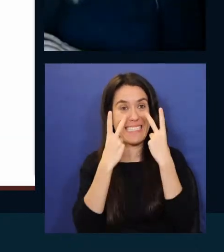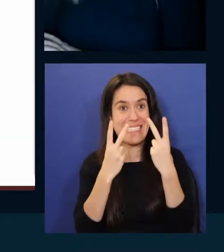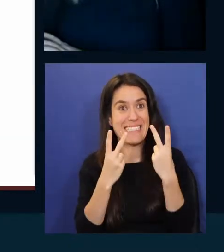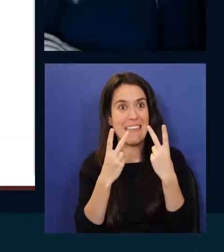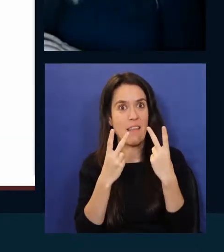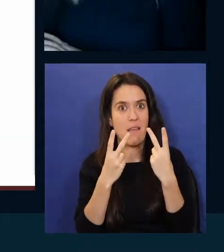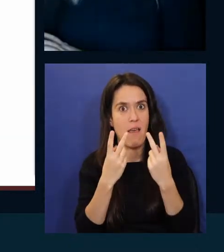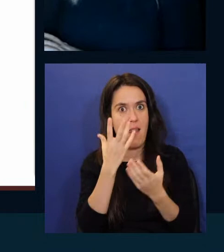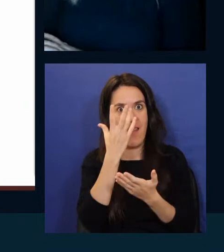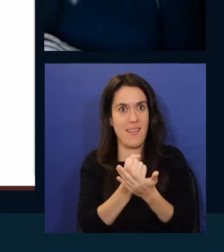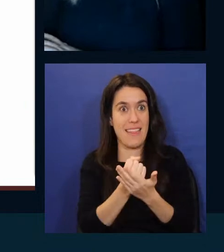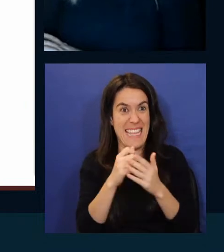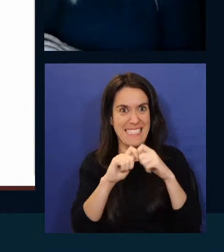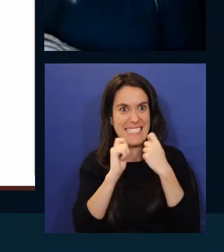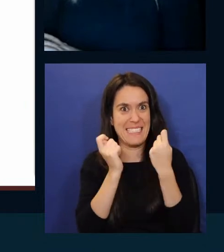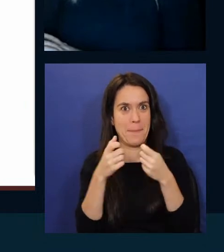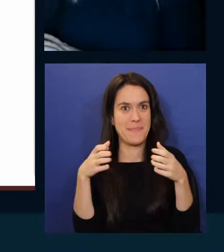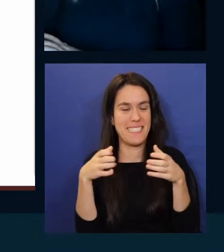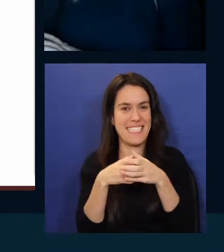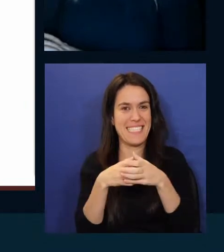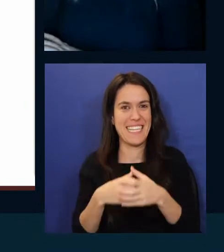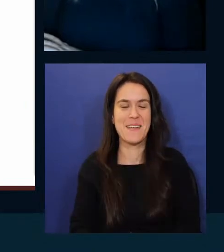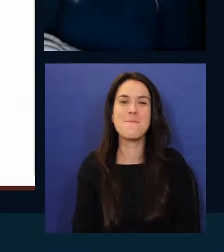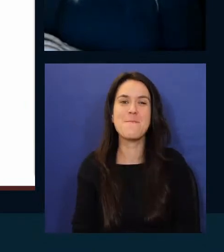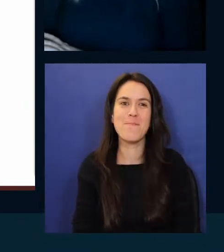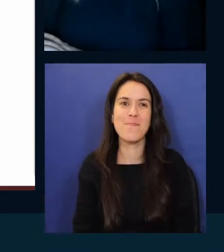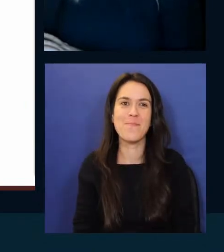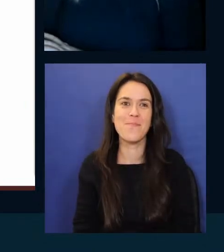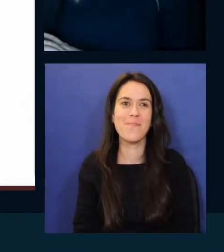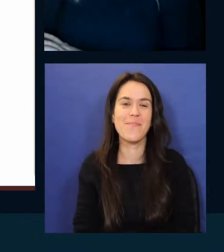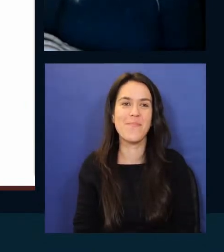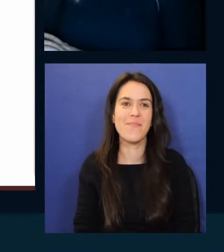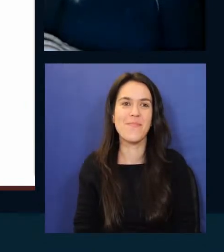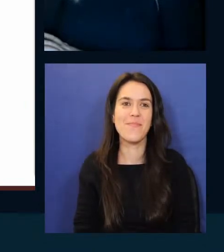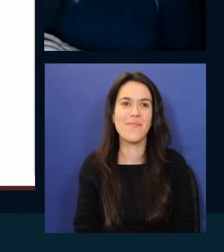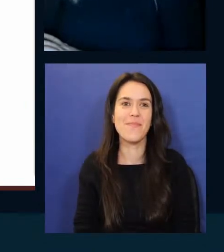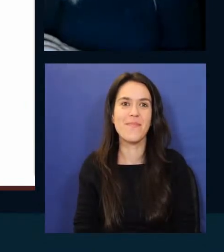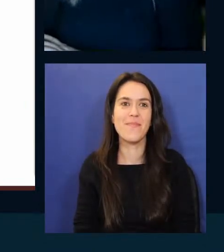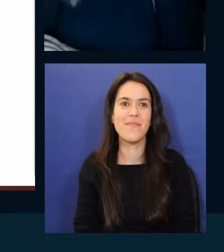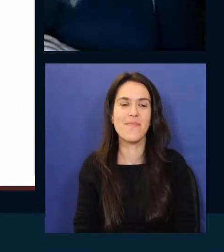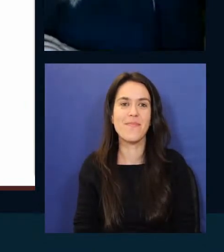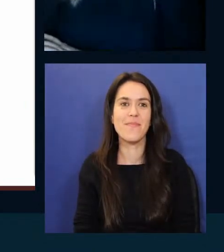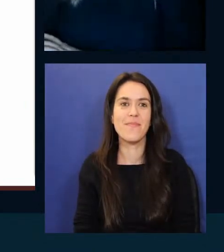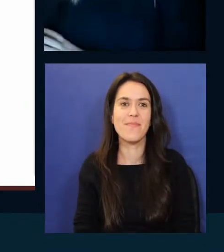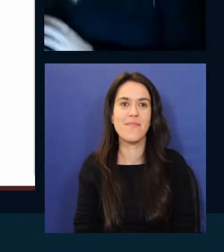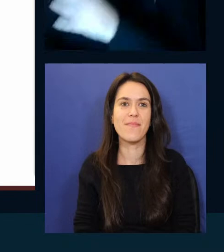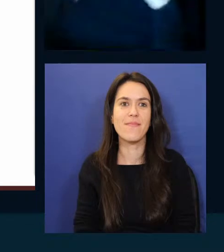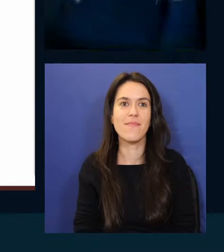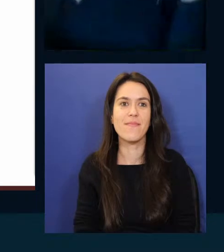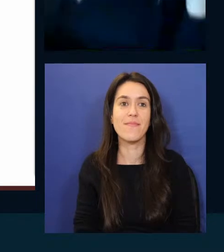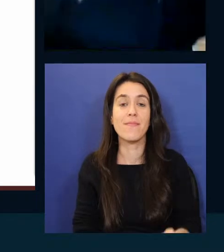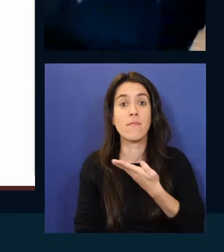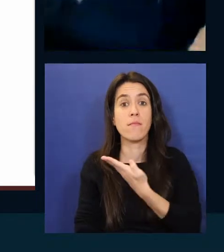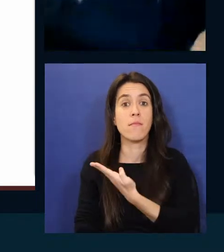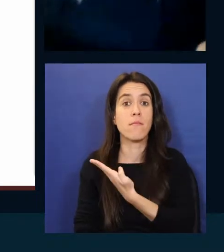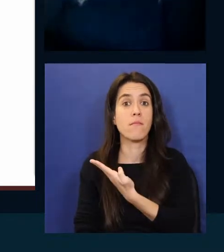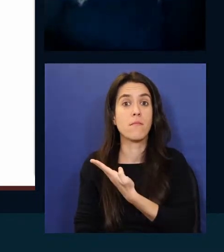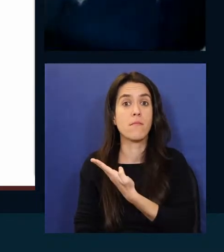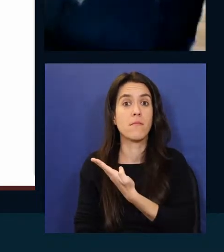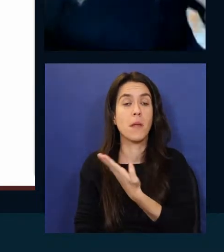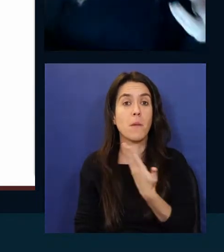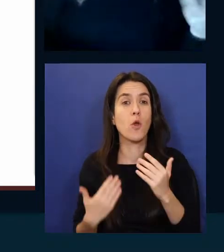Teams. You can also go into, for instance, deployment pipelines if you have a premium capacity, and you can steer